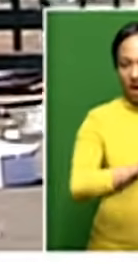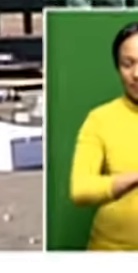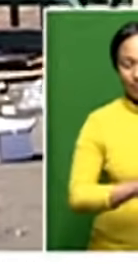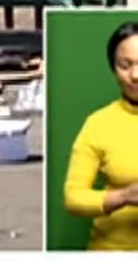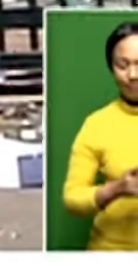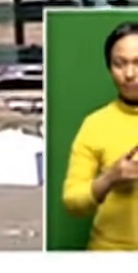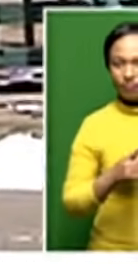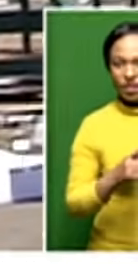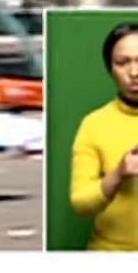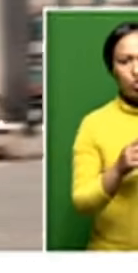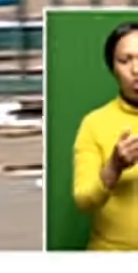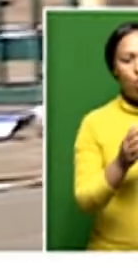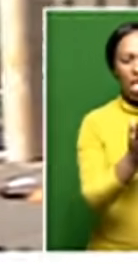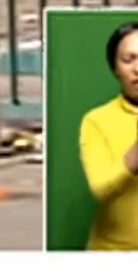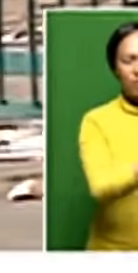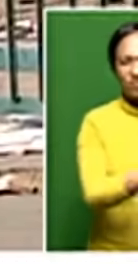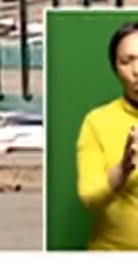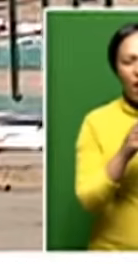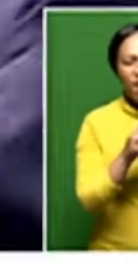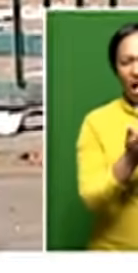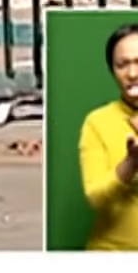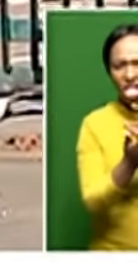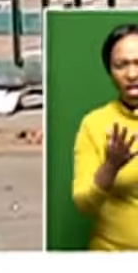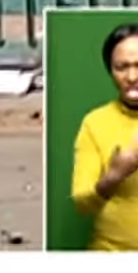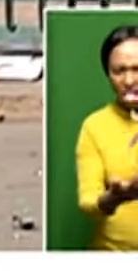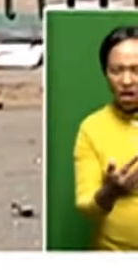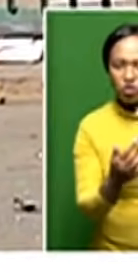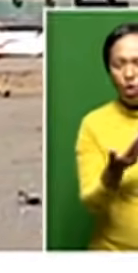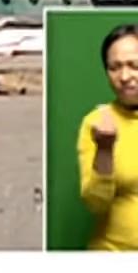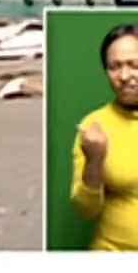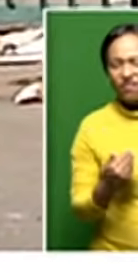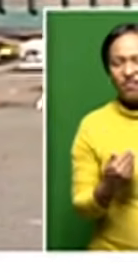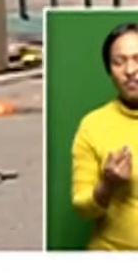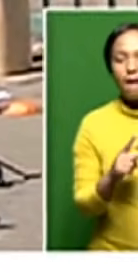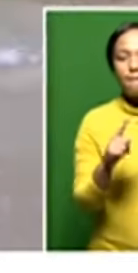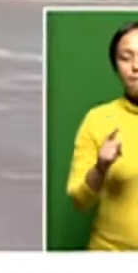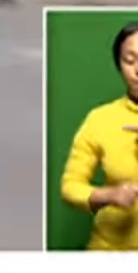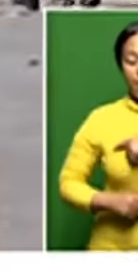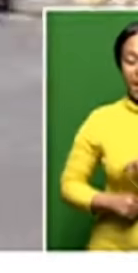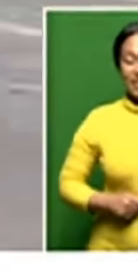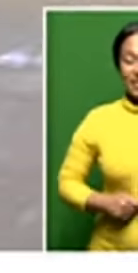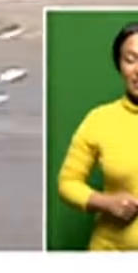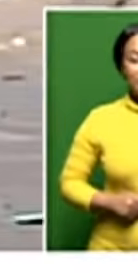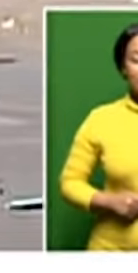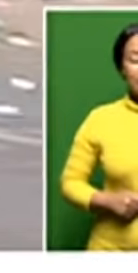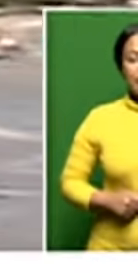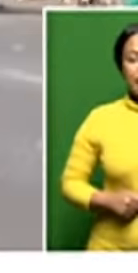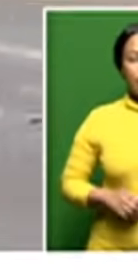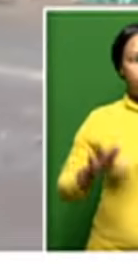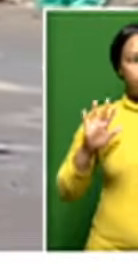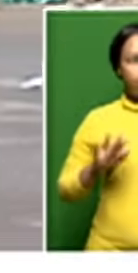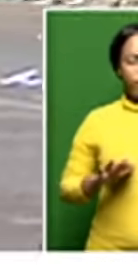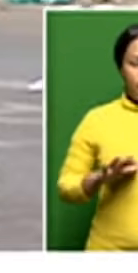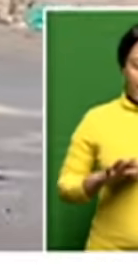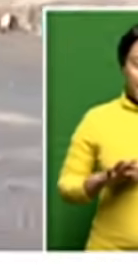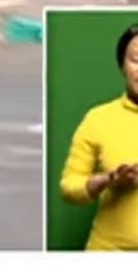the networks that were there? What is worrying is that, as the President has said, the government is still delving into it, but what is worrying